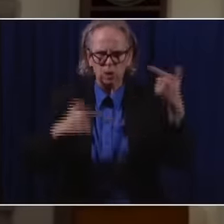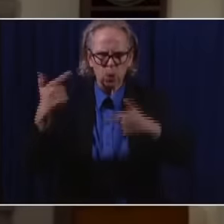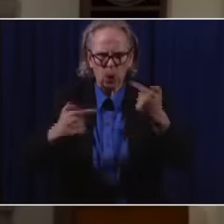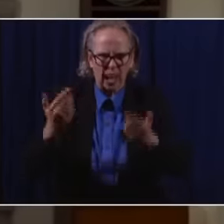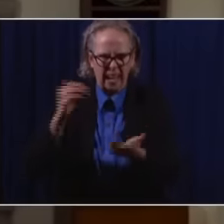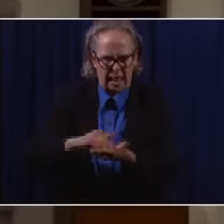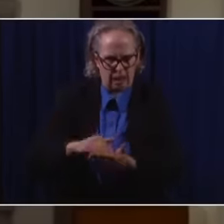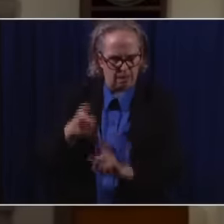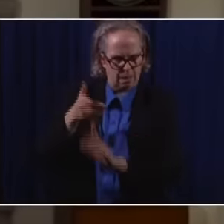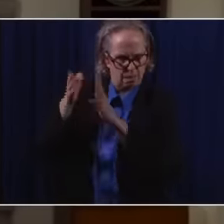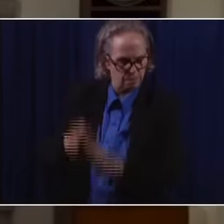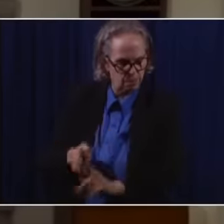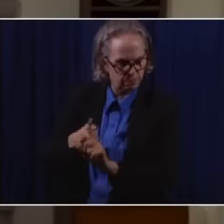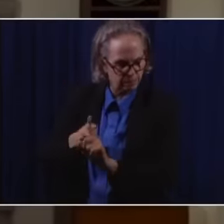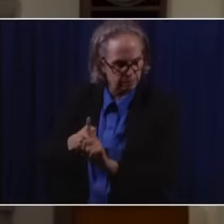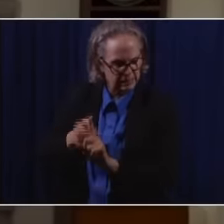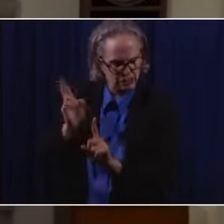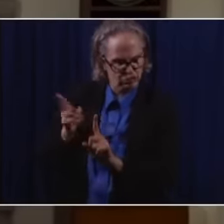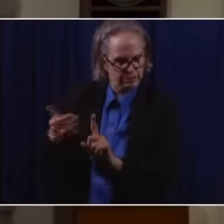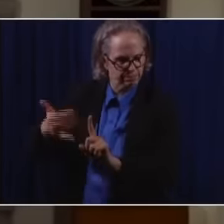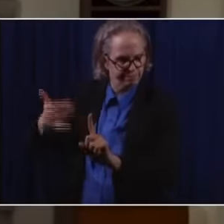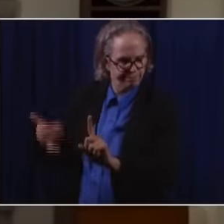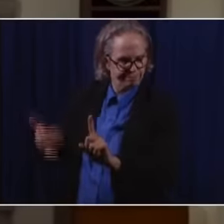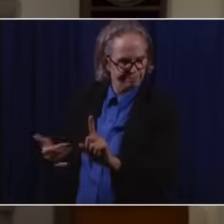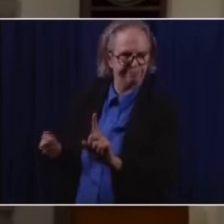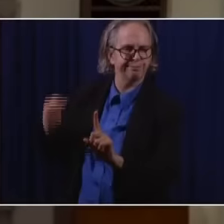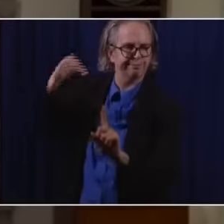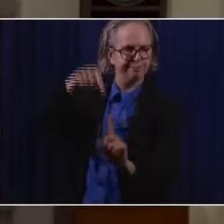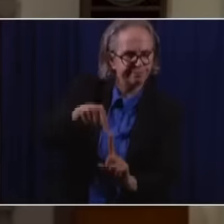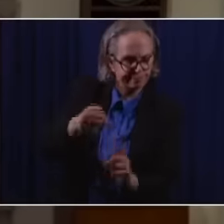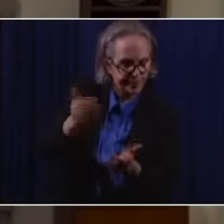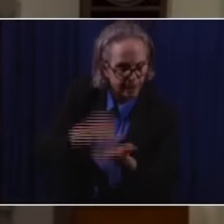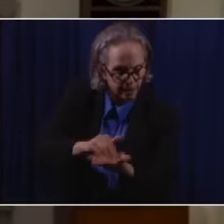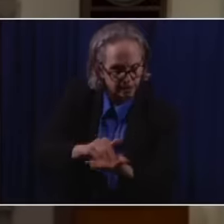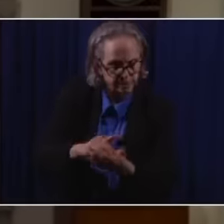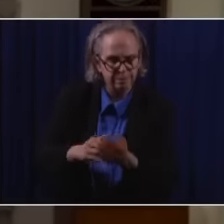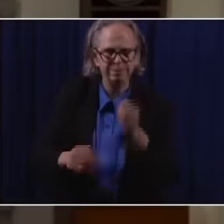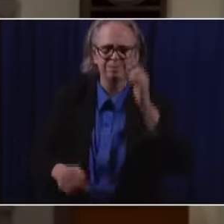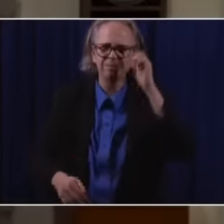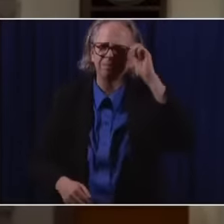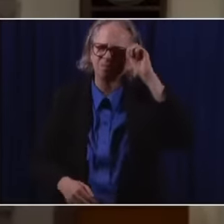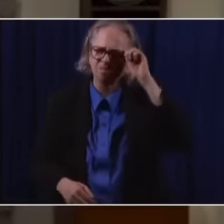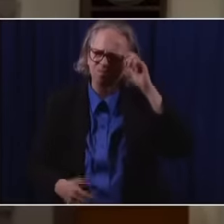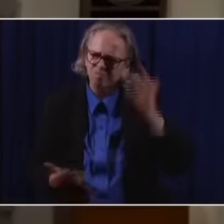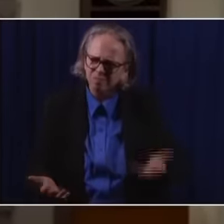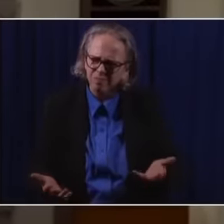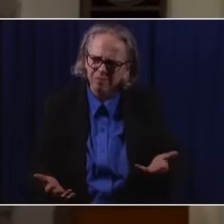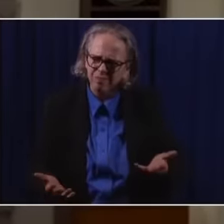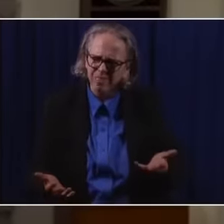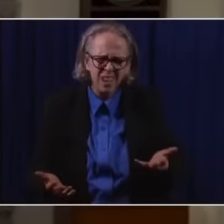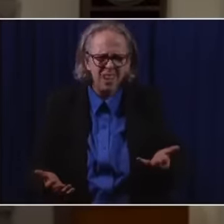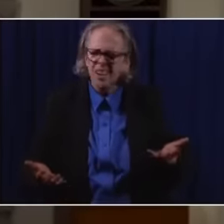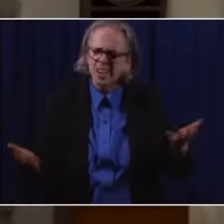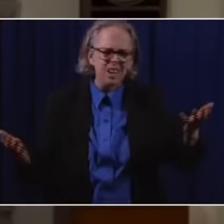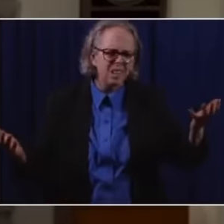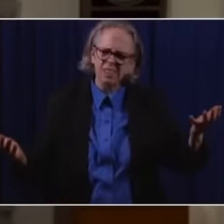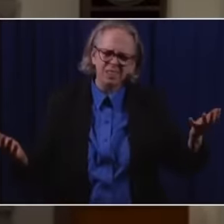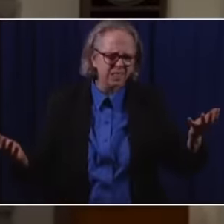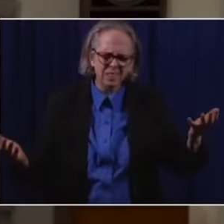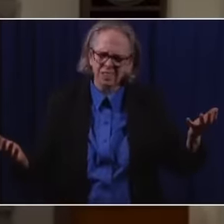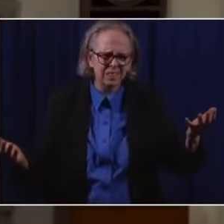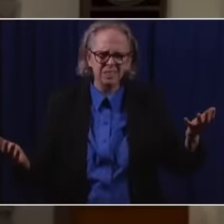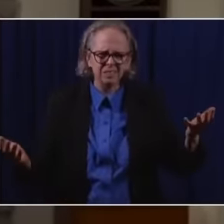involving a gun. These 2 cases resulted in 4 years